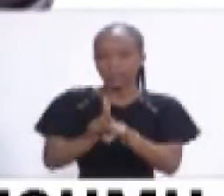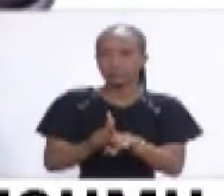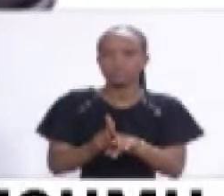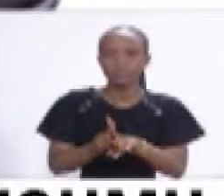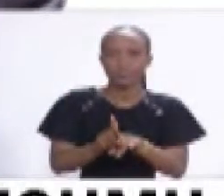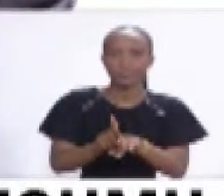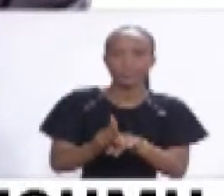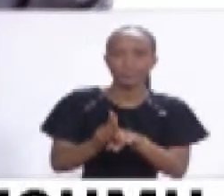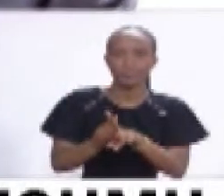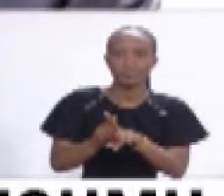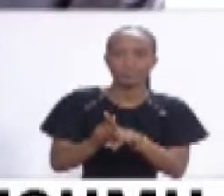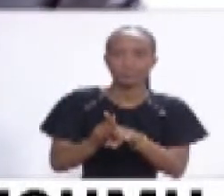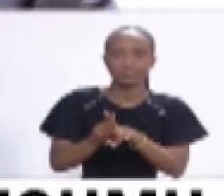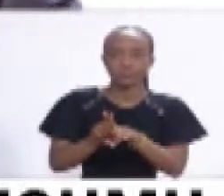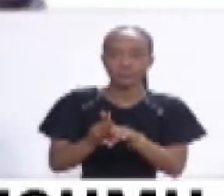also